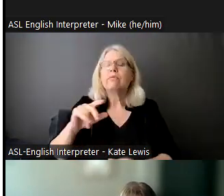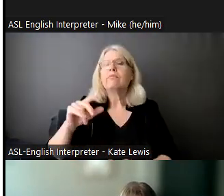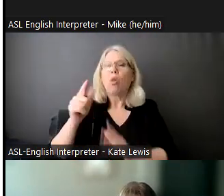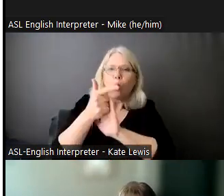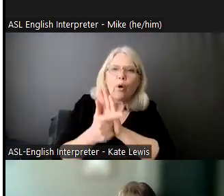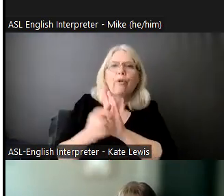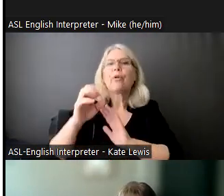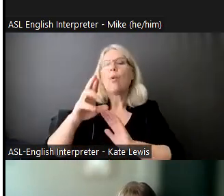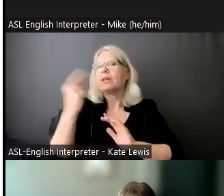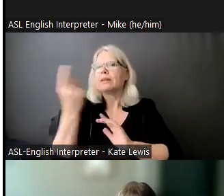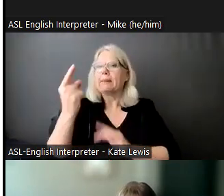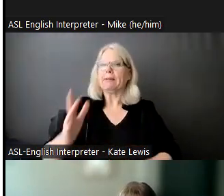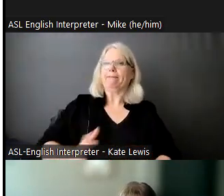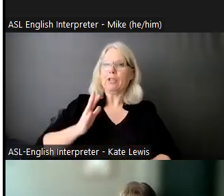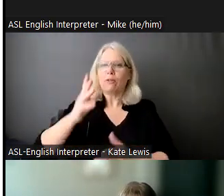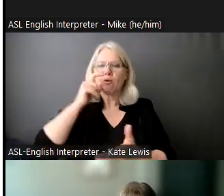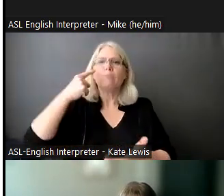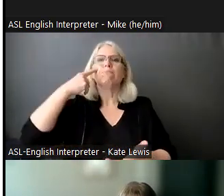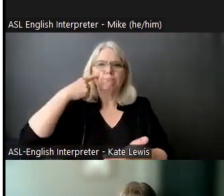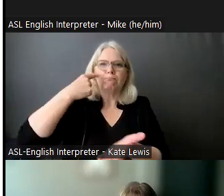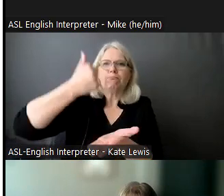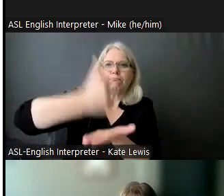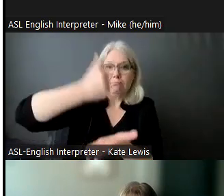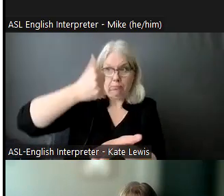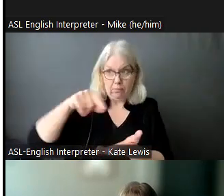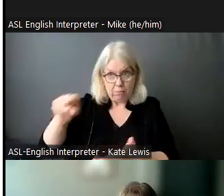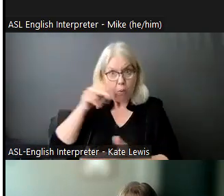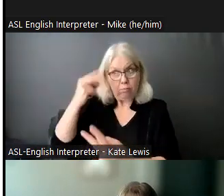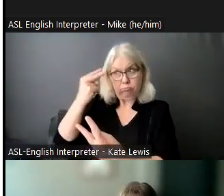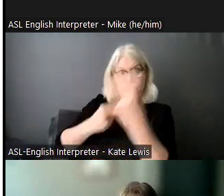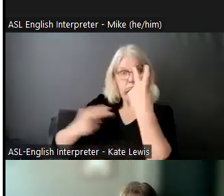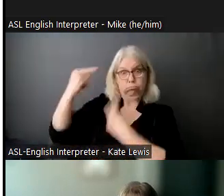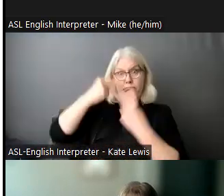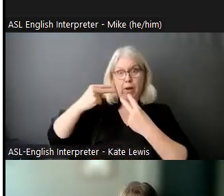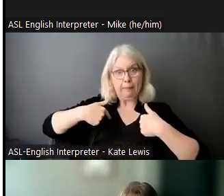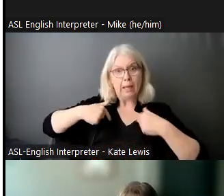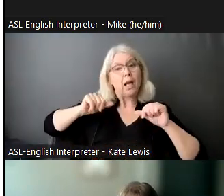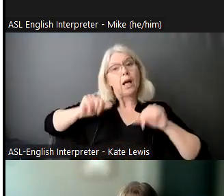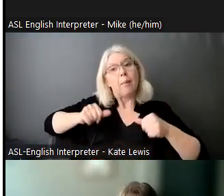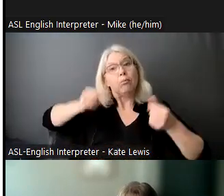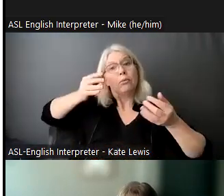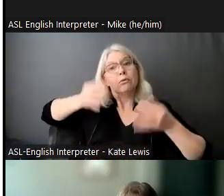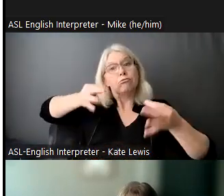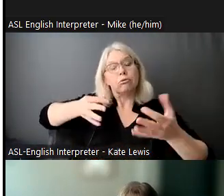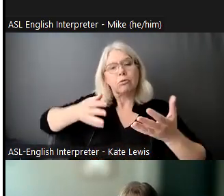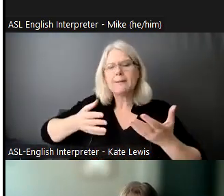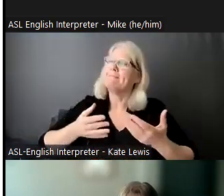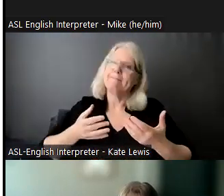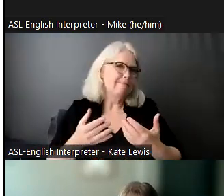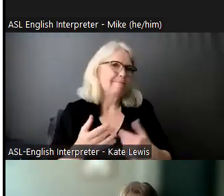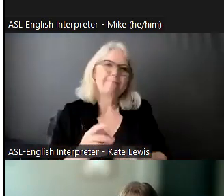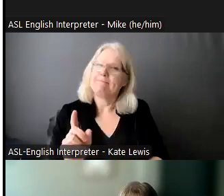Generally speaking, I would say the notary public's role is to attest to your signature. So they are